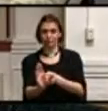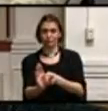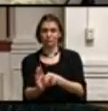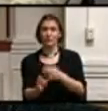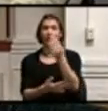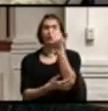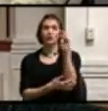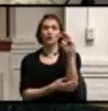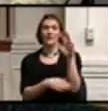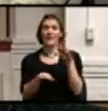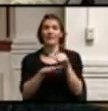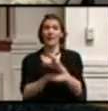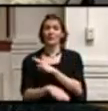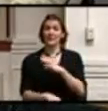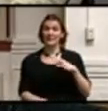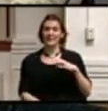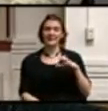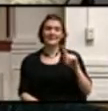Tree Advisory Committee,